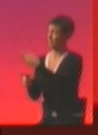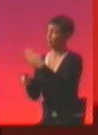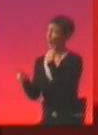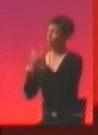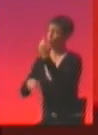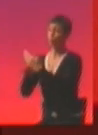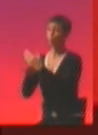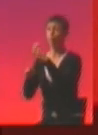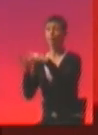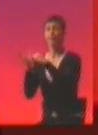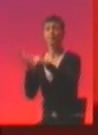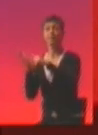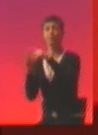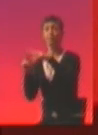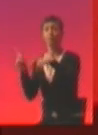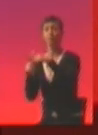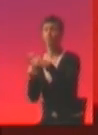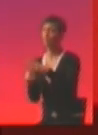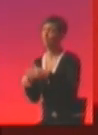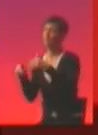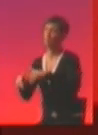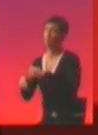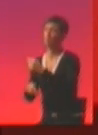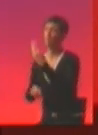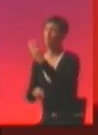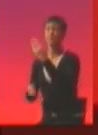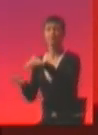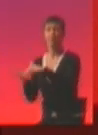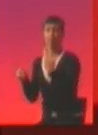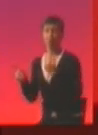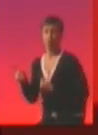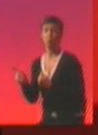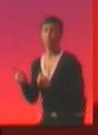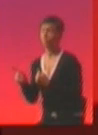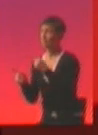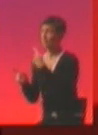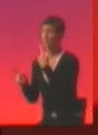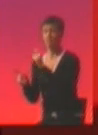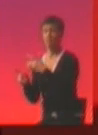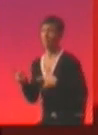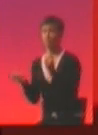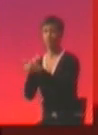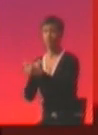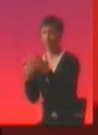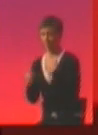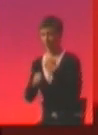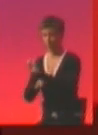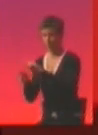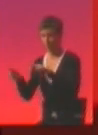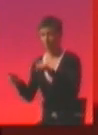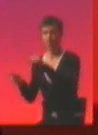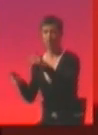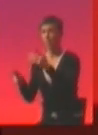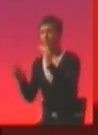job after 14 months on the dole. He told me it's transformed his life. He's now got a place of his own, he's doing